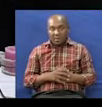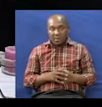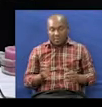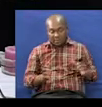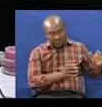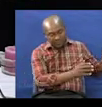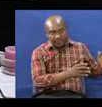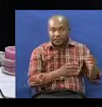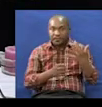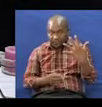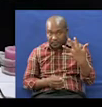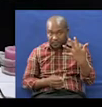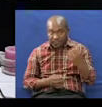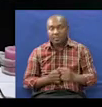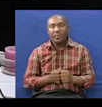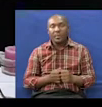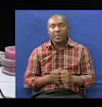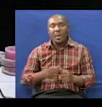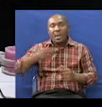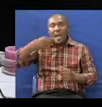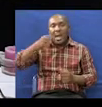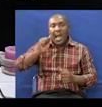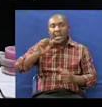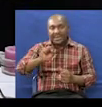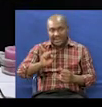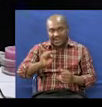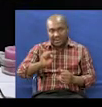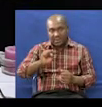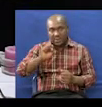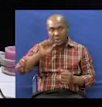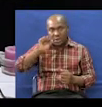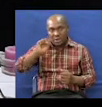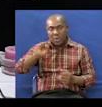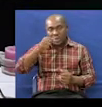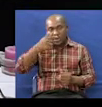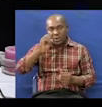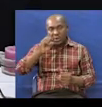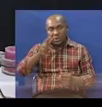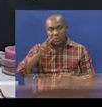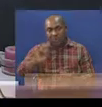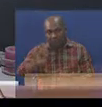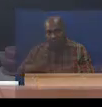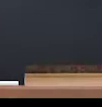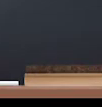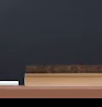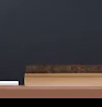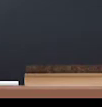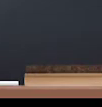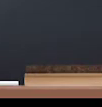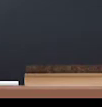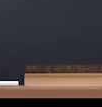stove or gas burner. This gas burner normally use